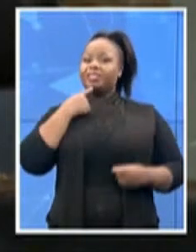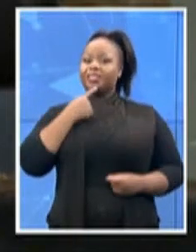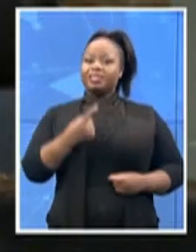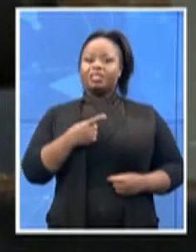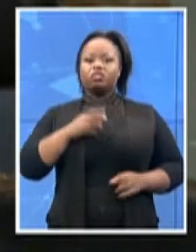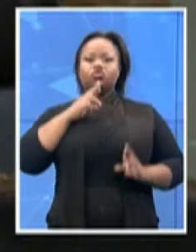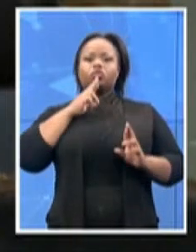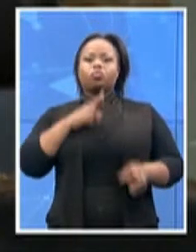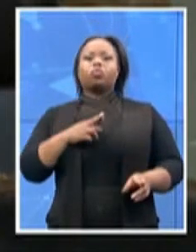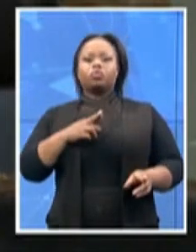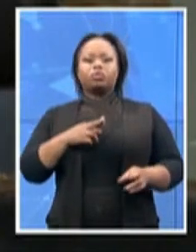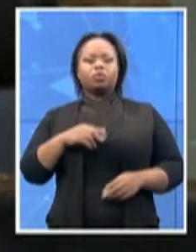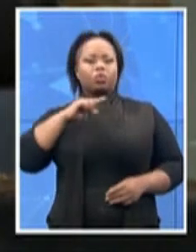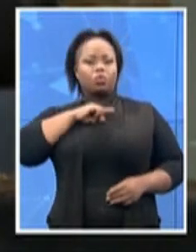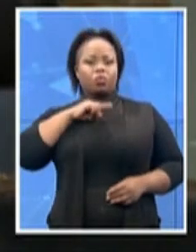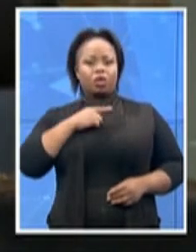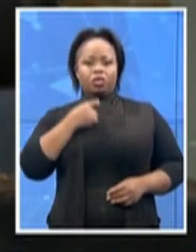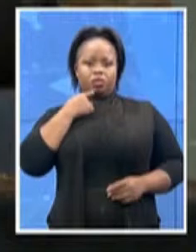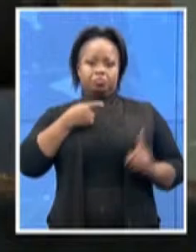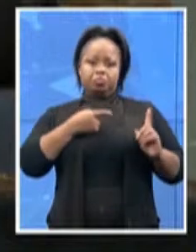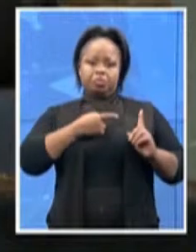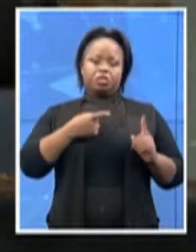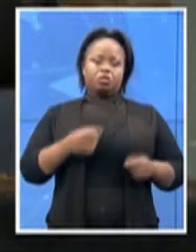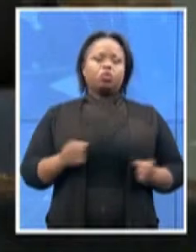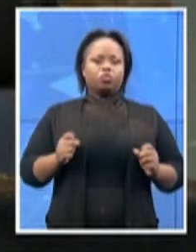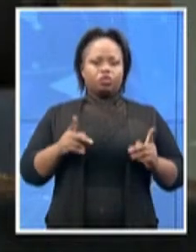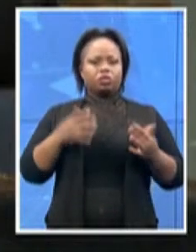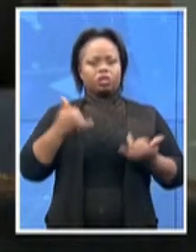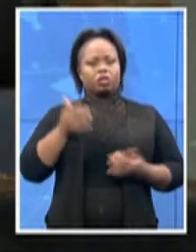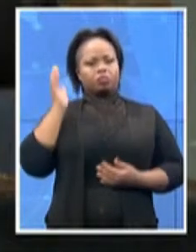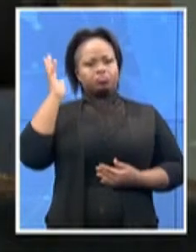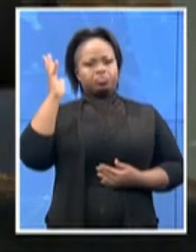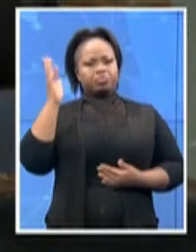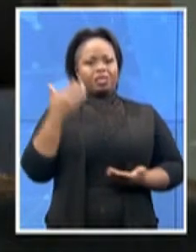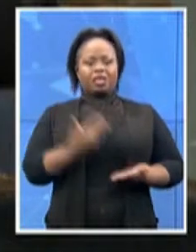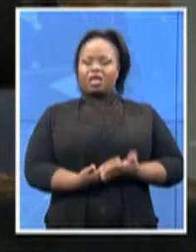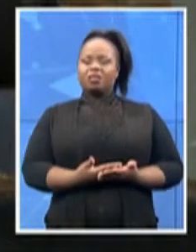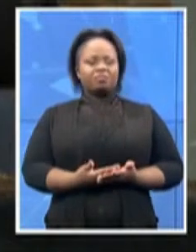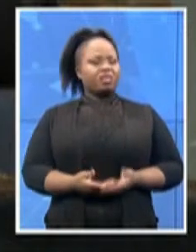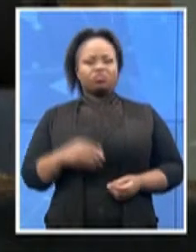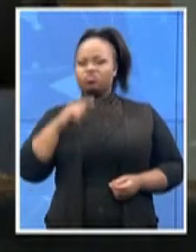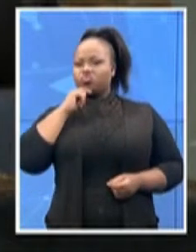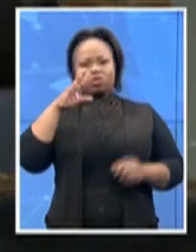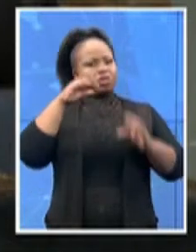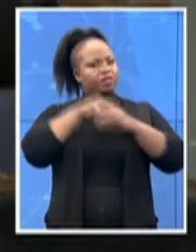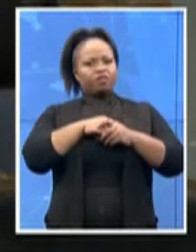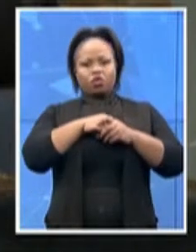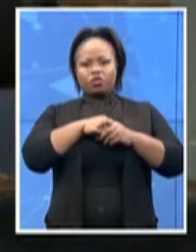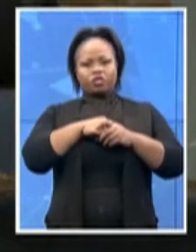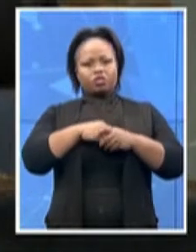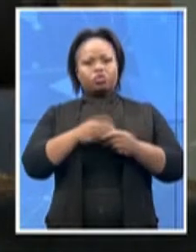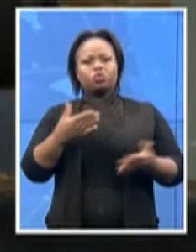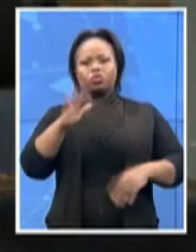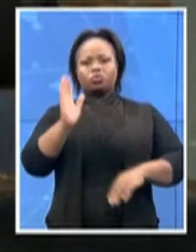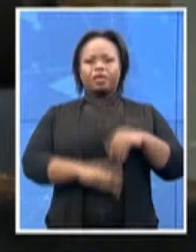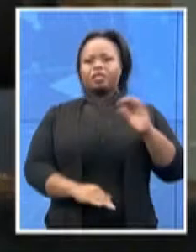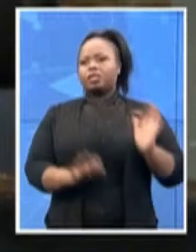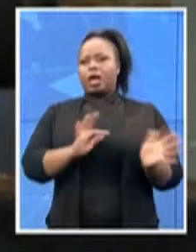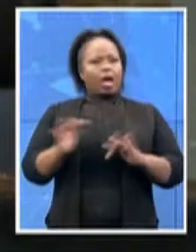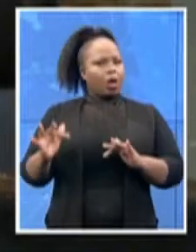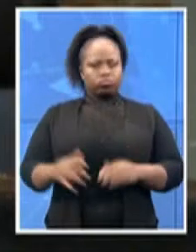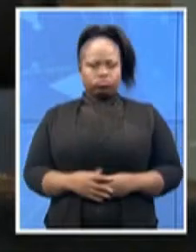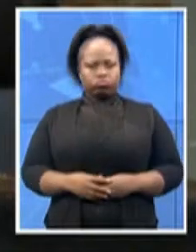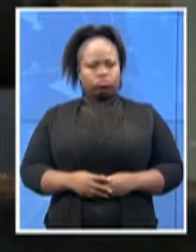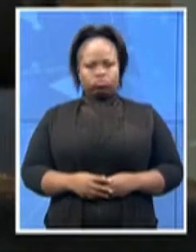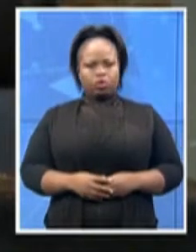opportunity to make representations did not include the remedial action. He contended that he was entitled to a